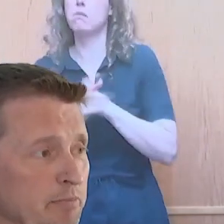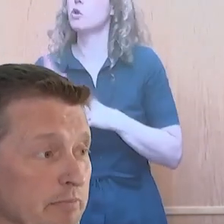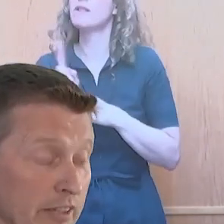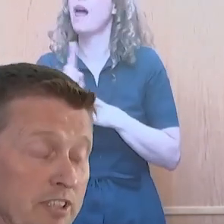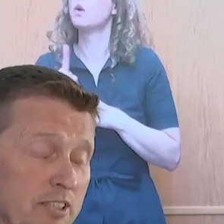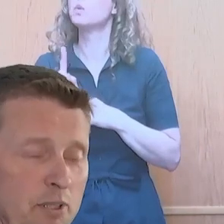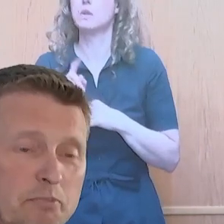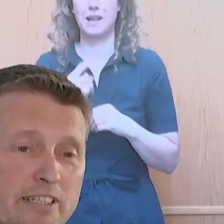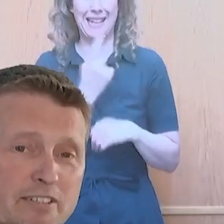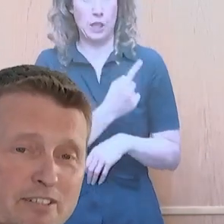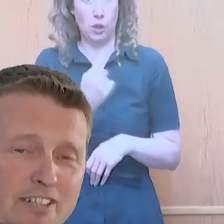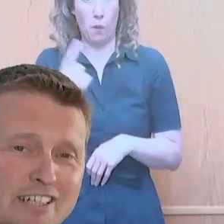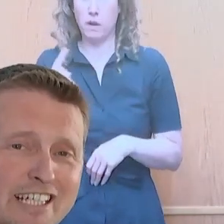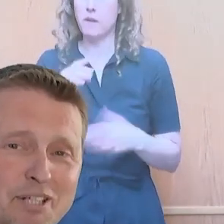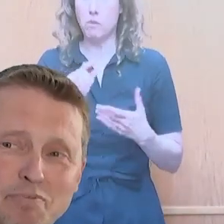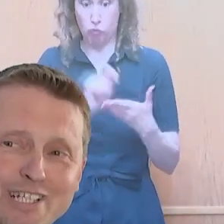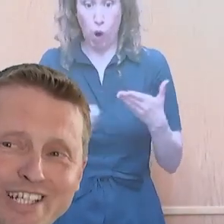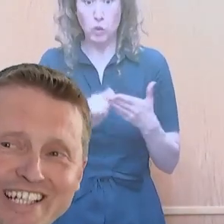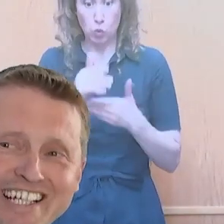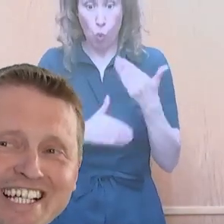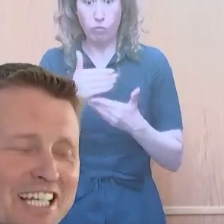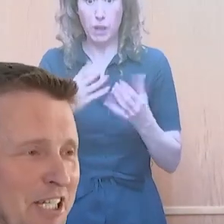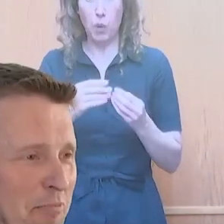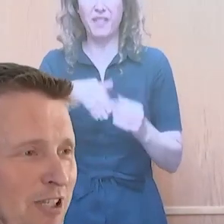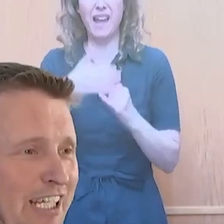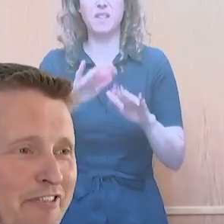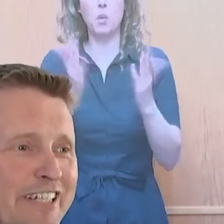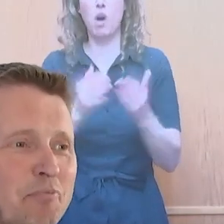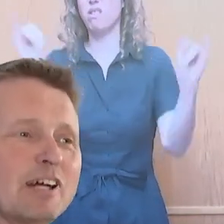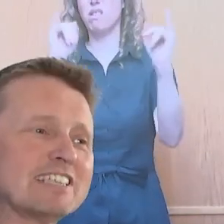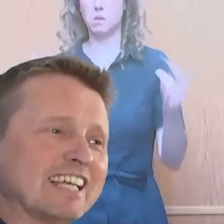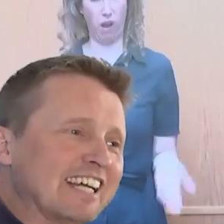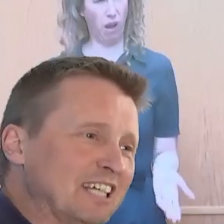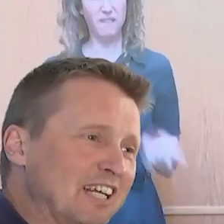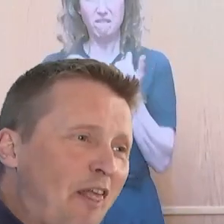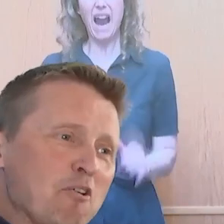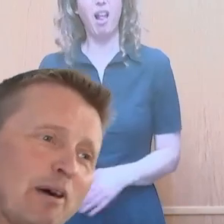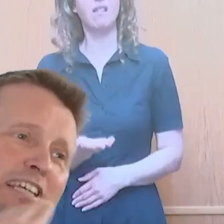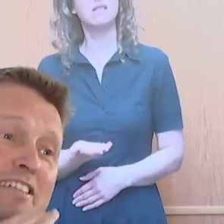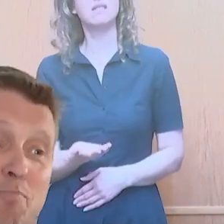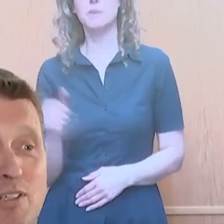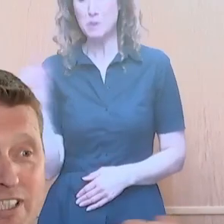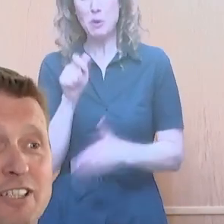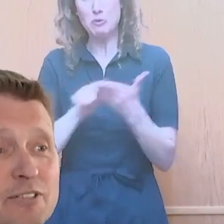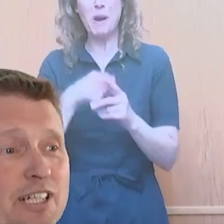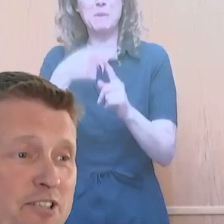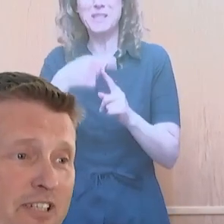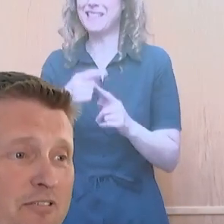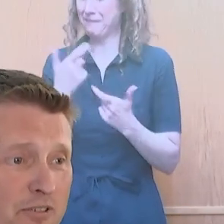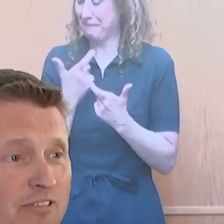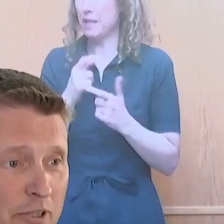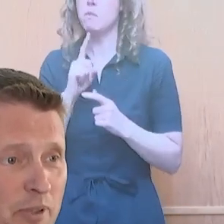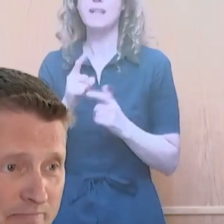And they, every single one of them did. So they completely failed. But it is absolutely critical, that